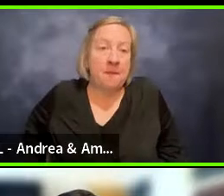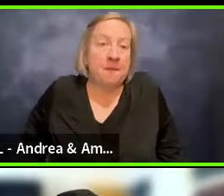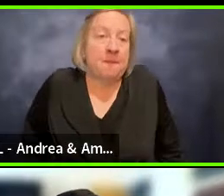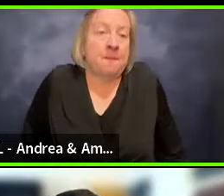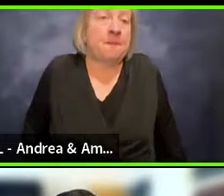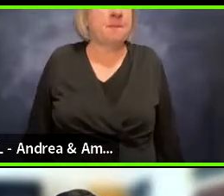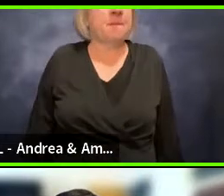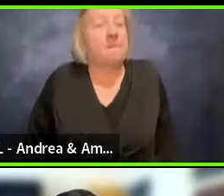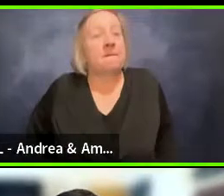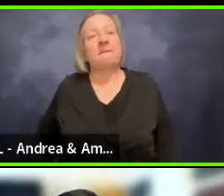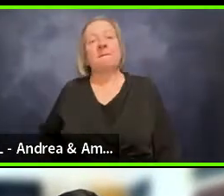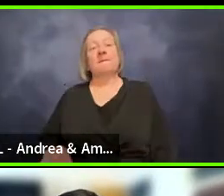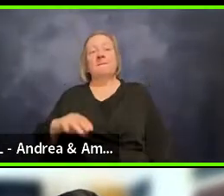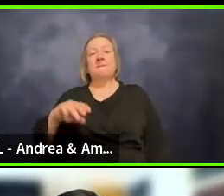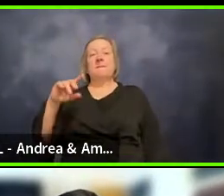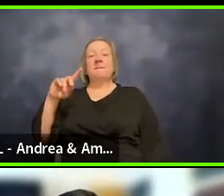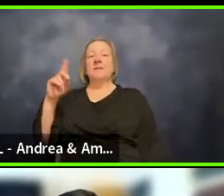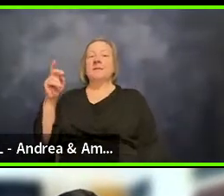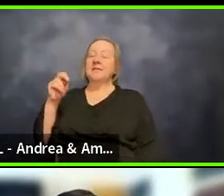You spoke about